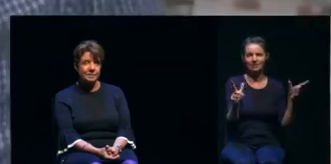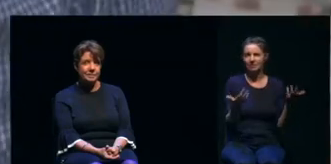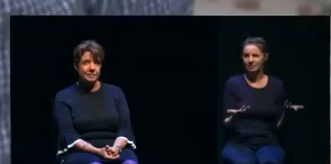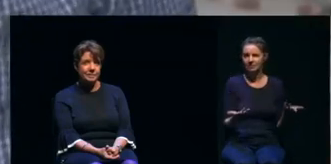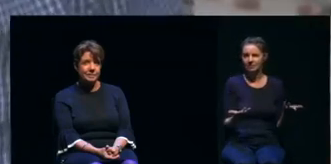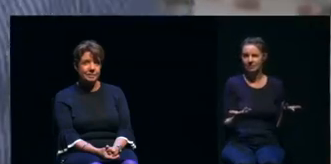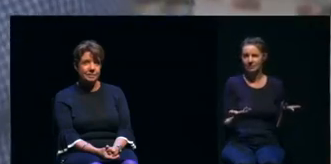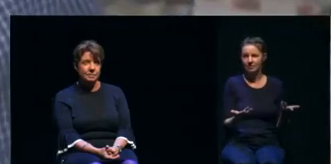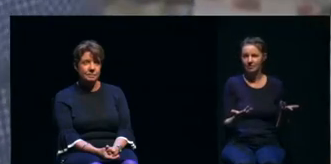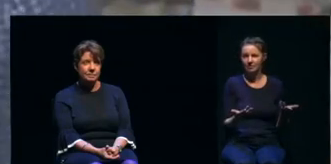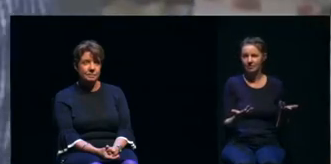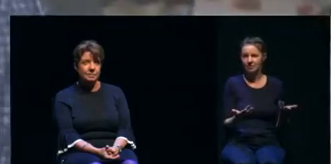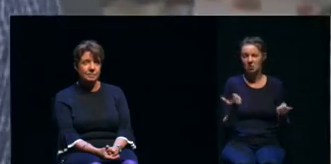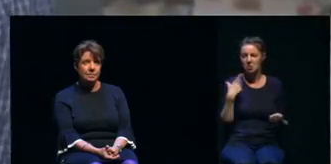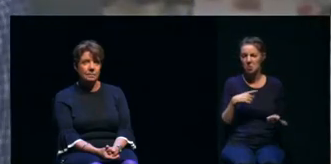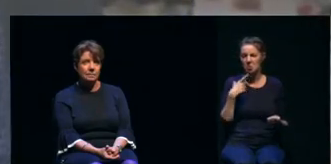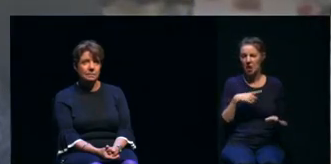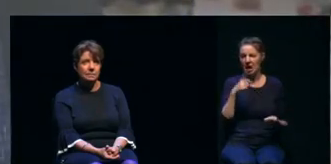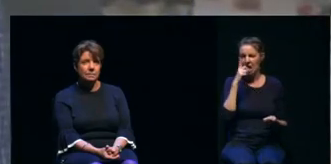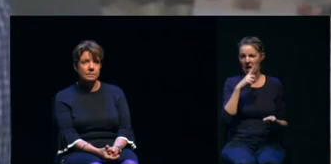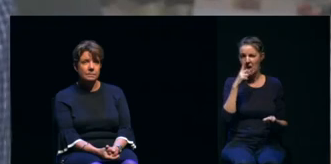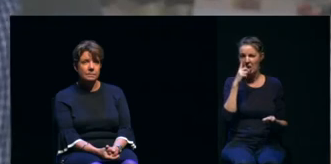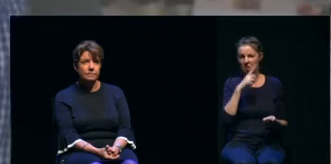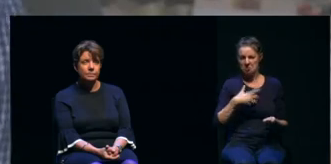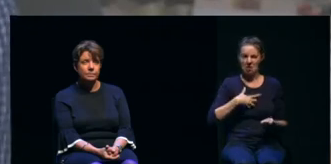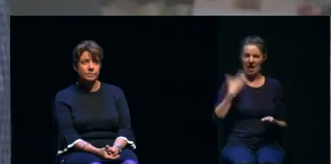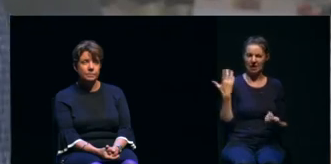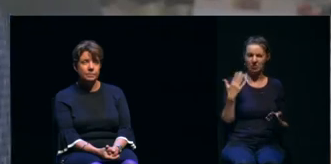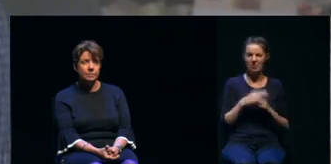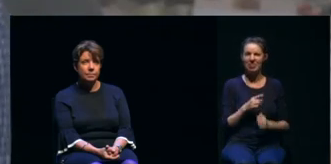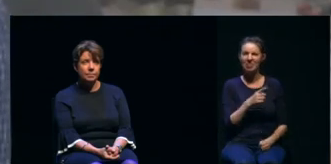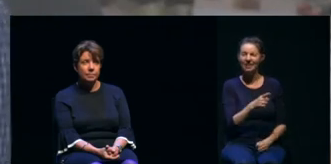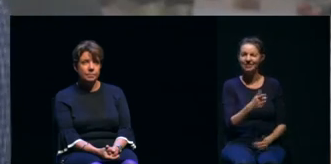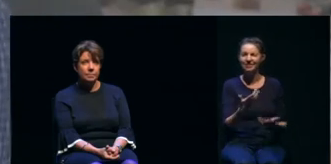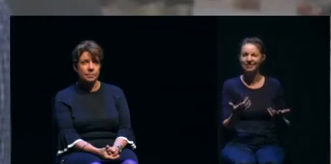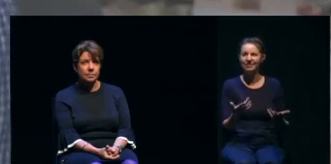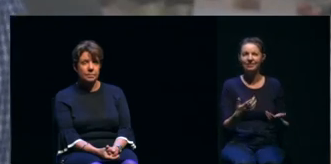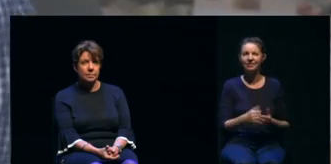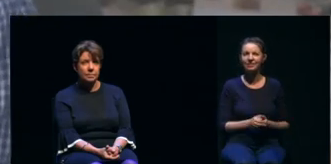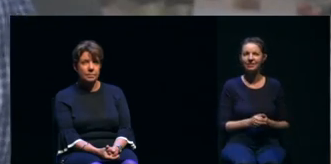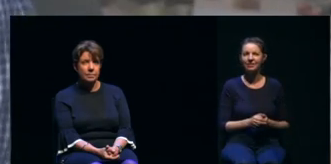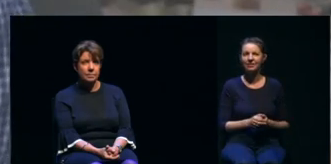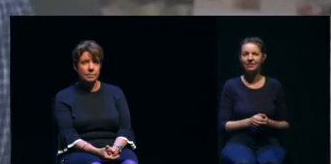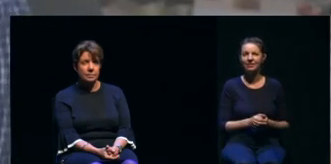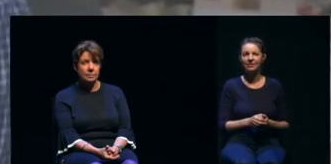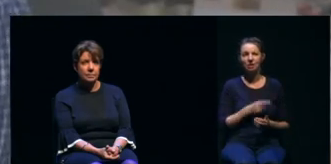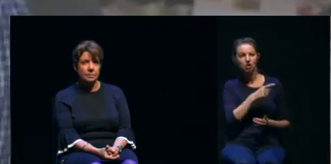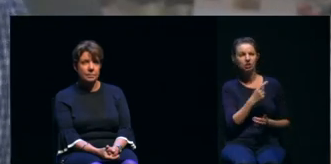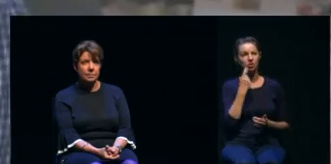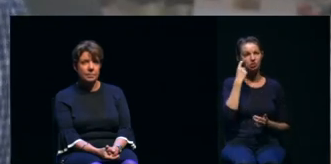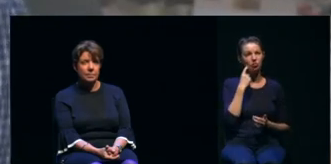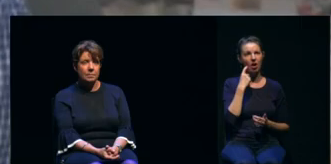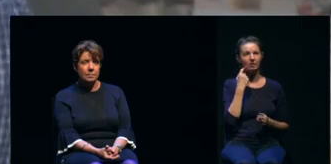I find it hard to work out how people are being this angry about someone who's just trying to, like, you know, eat avocados and